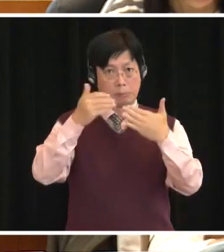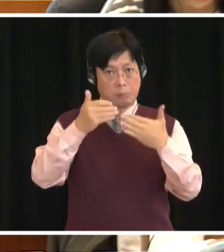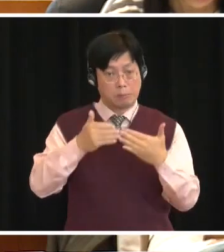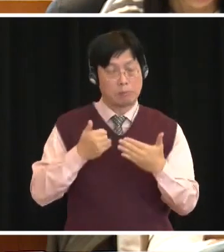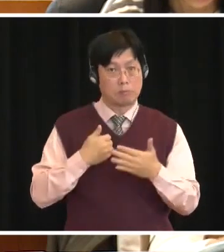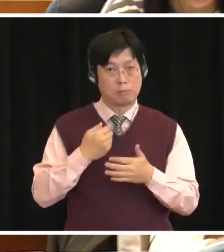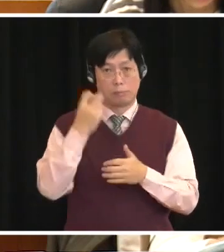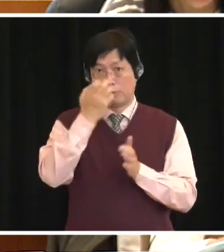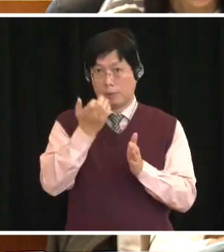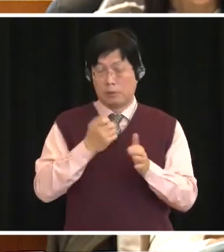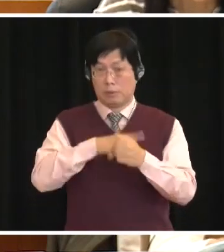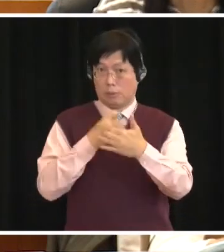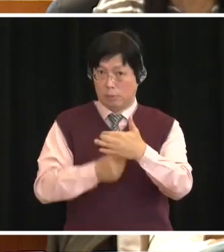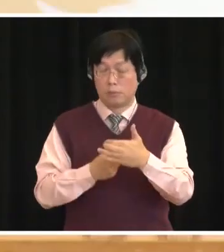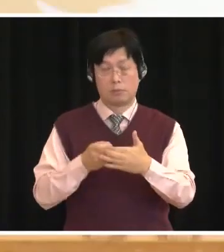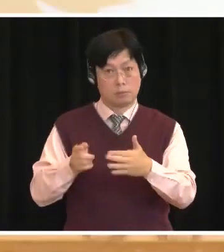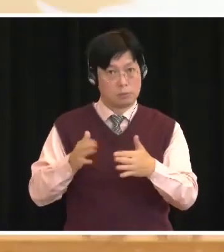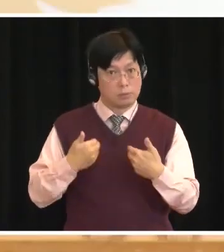Diversion.